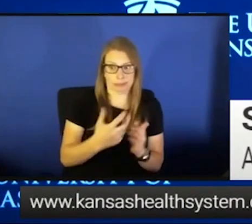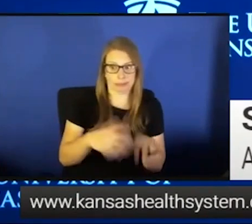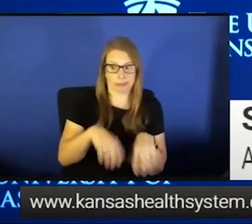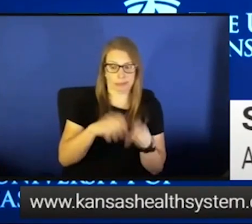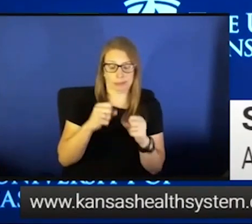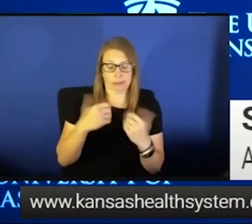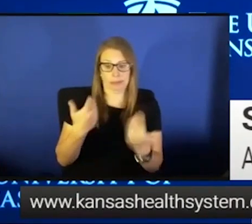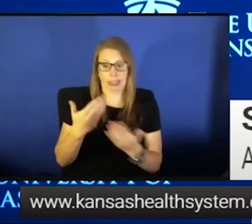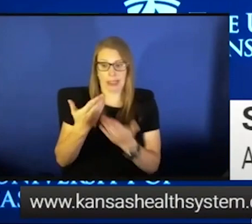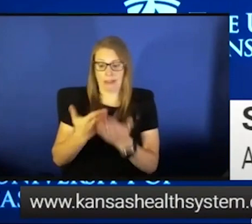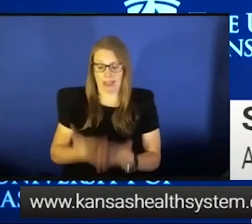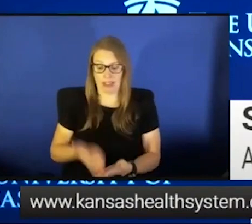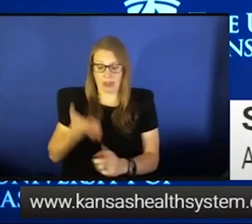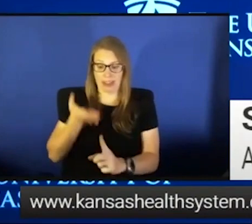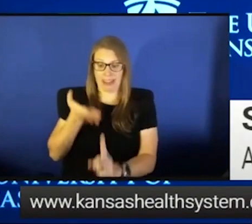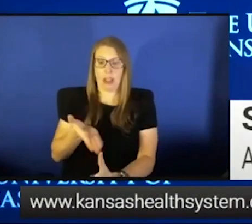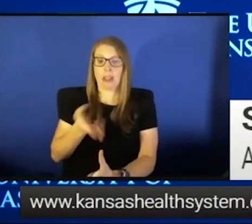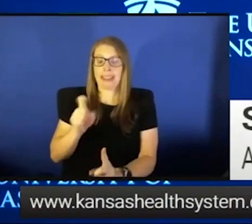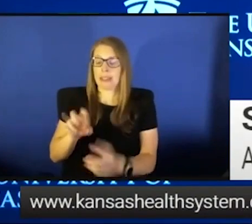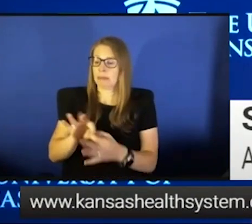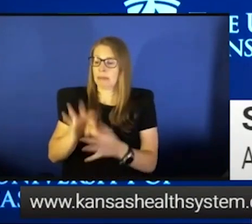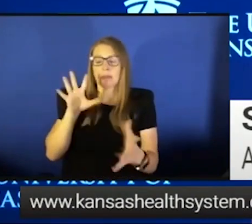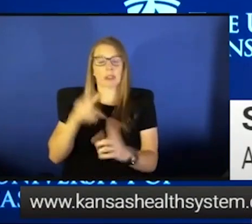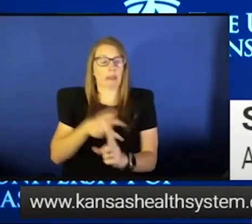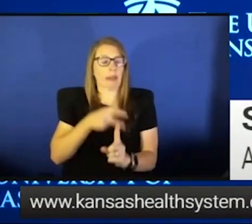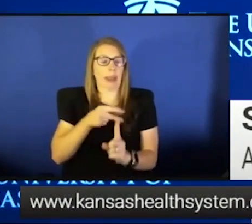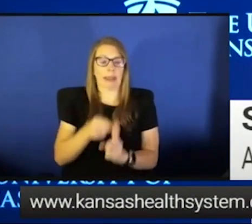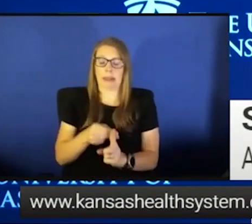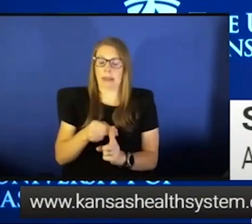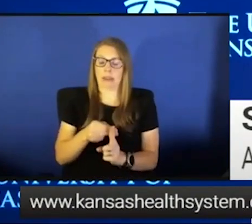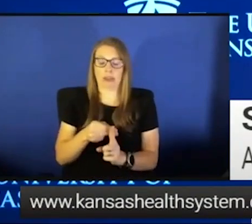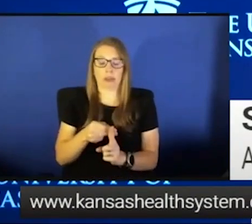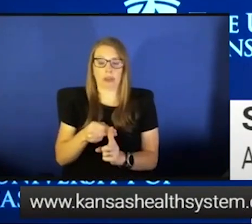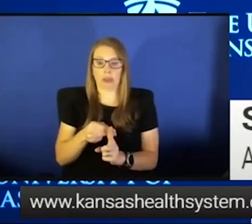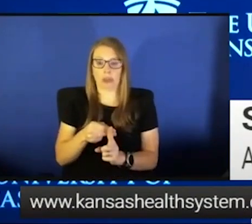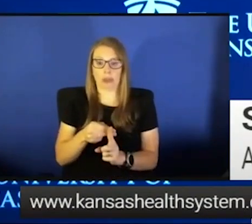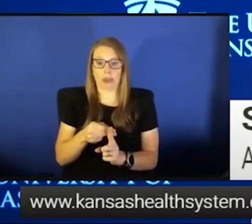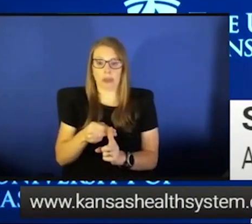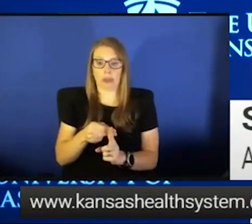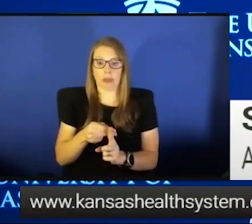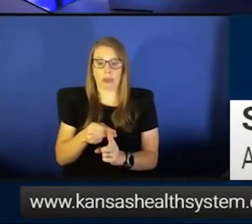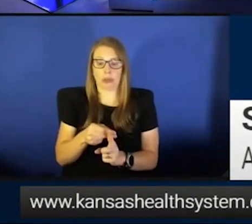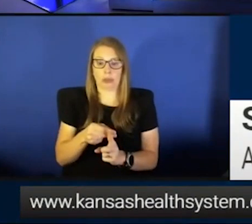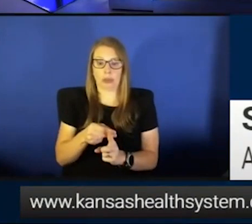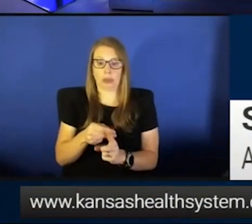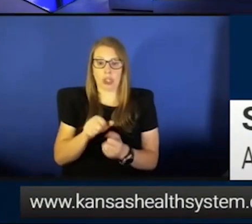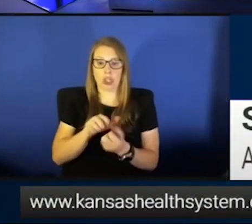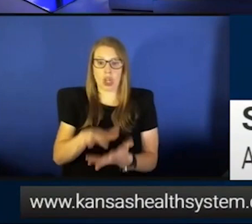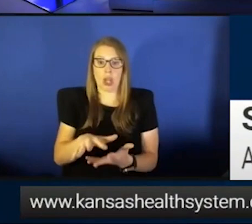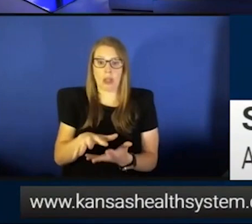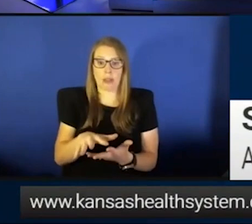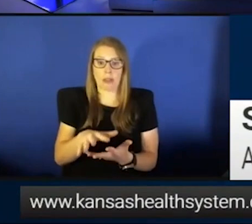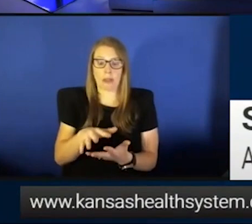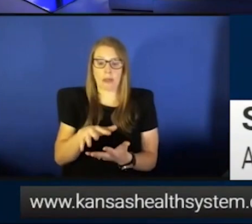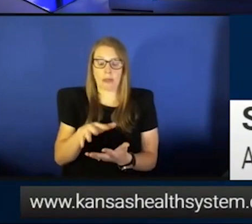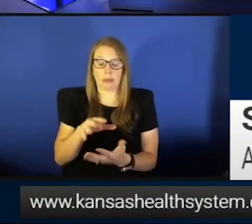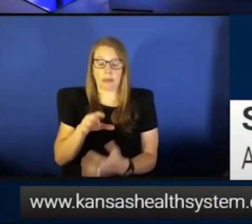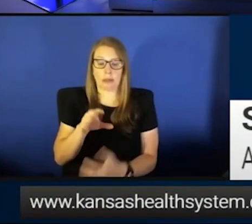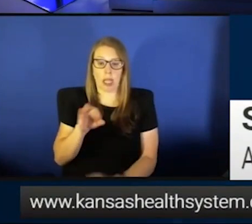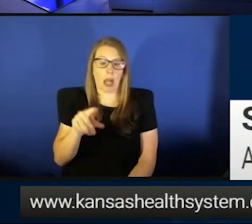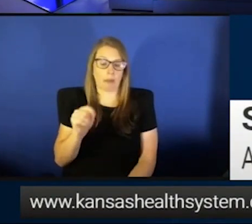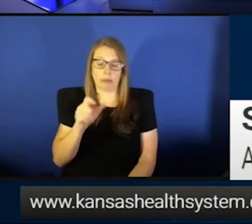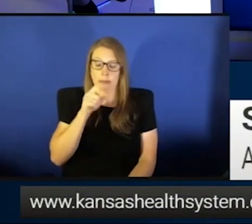let go of the idea that vaccinations are deadly. It's not true. All right, let's get to some final thoughts today on this